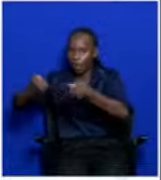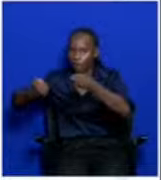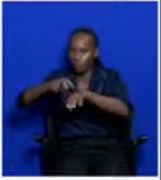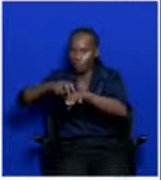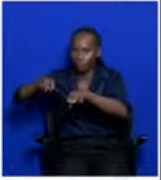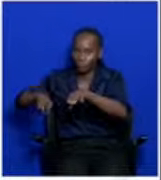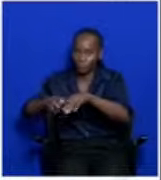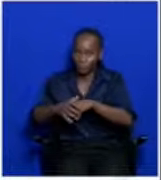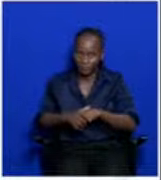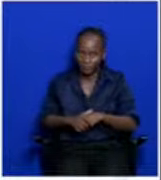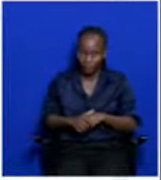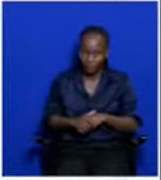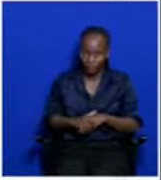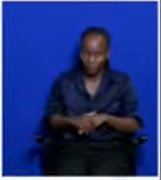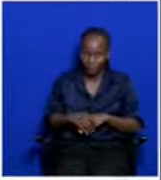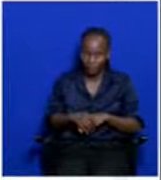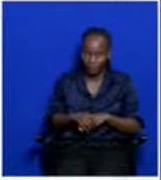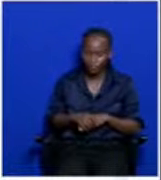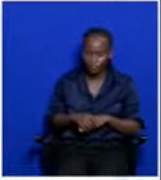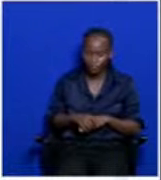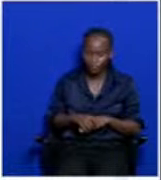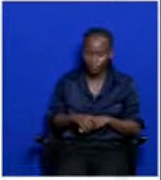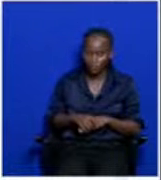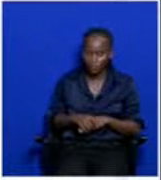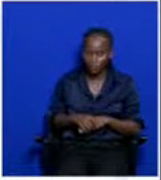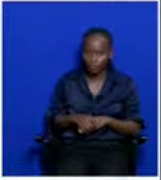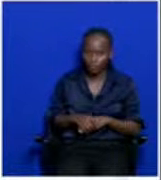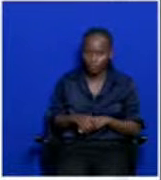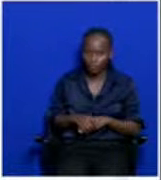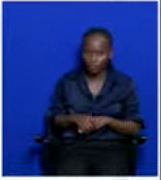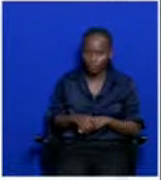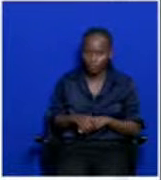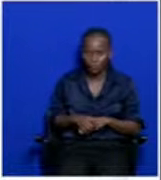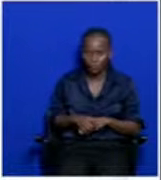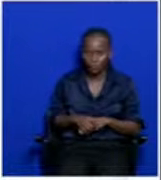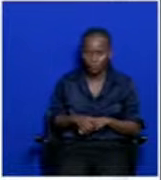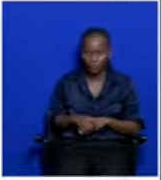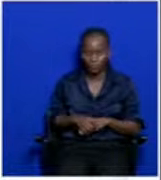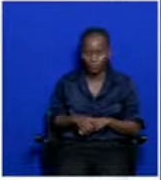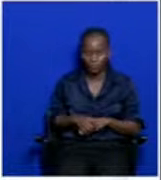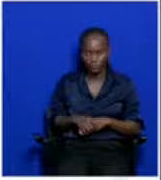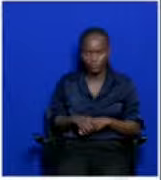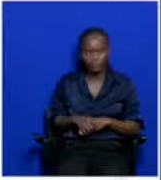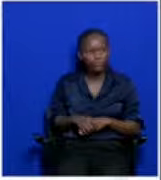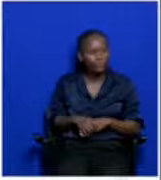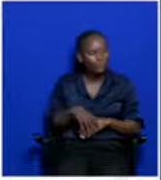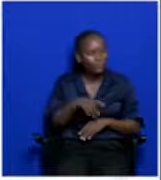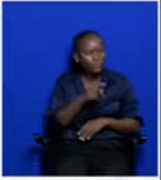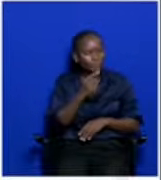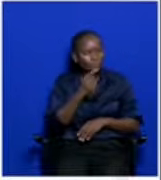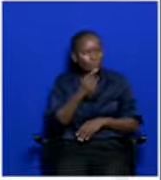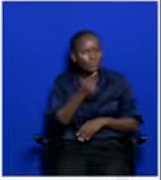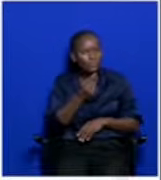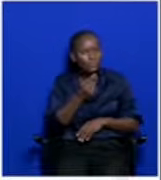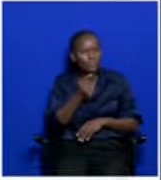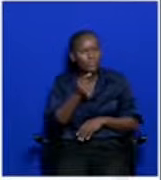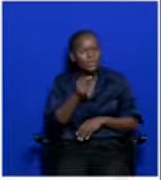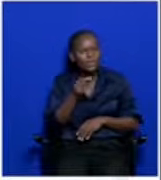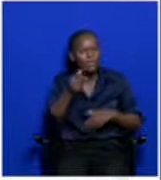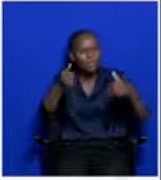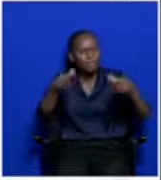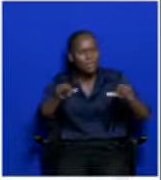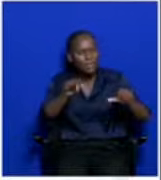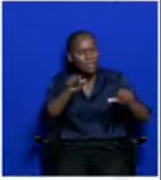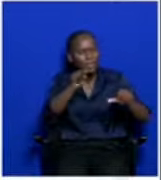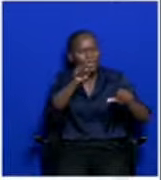so is this next set of pictures. There seems to be a group of people in the top picture there, as enhanced from